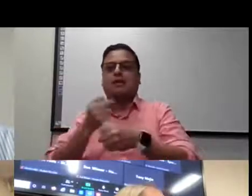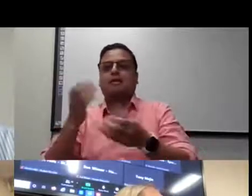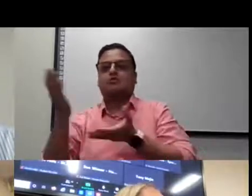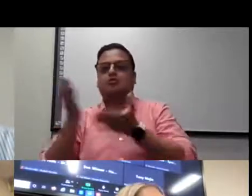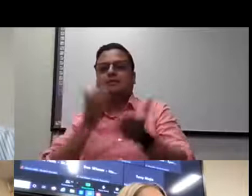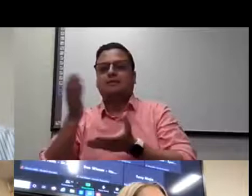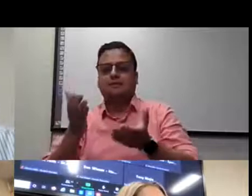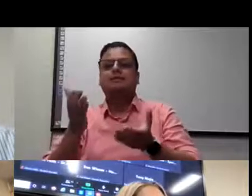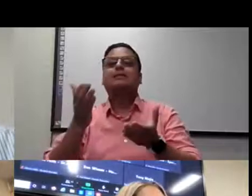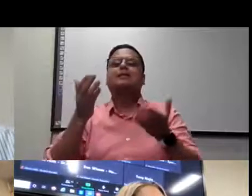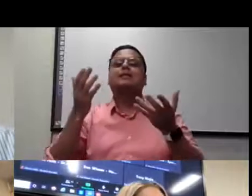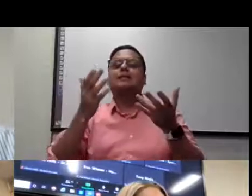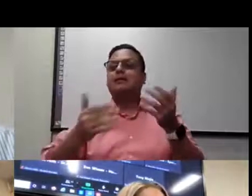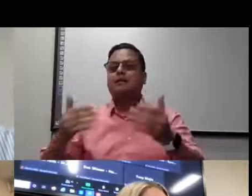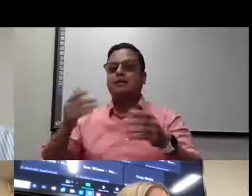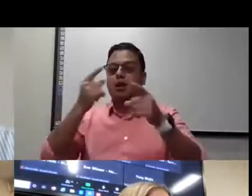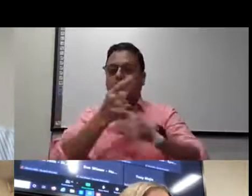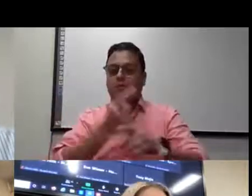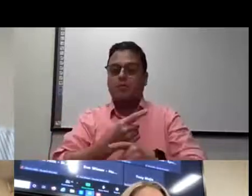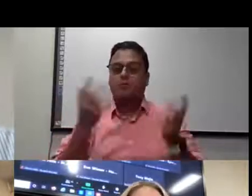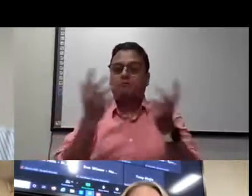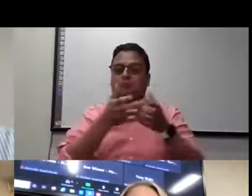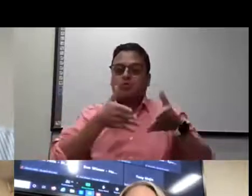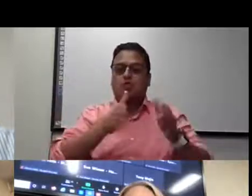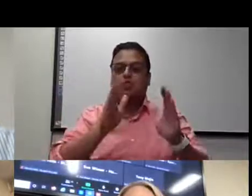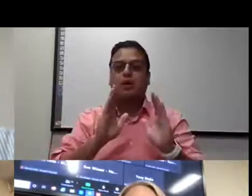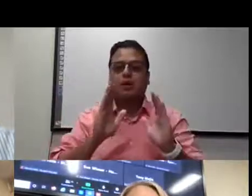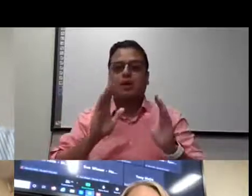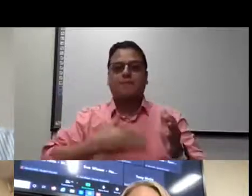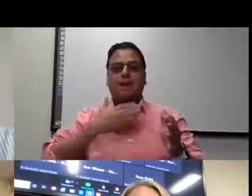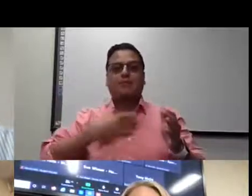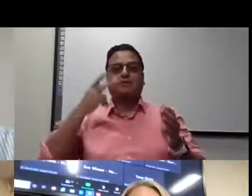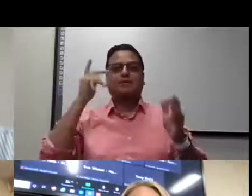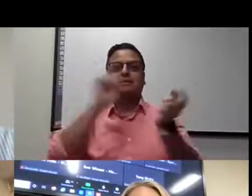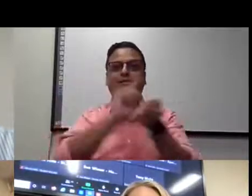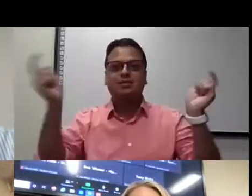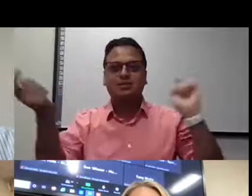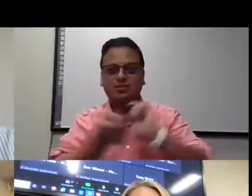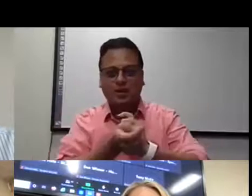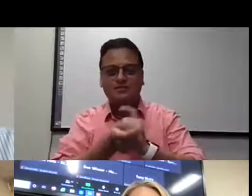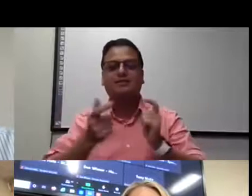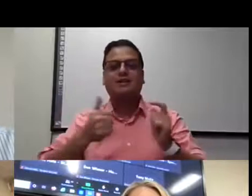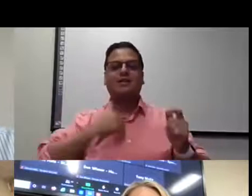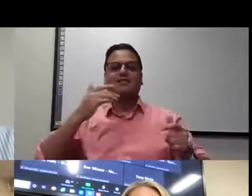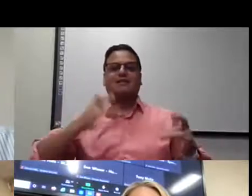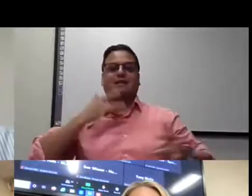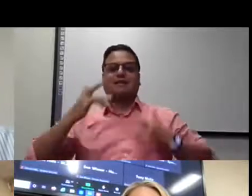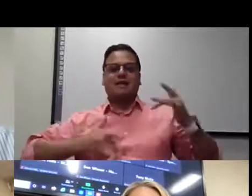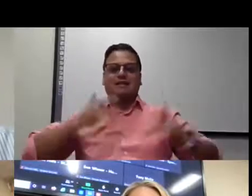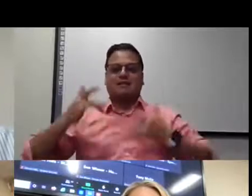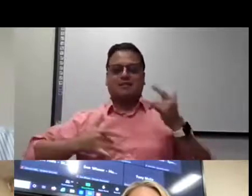way. I am excited to see that tide changing. I'm excited